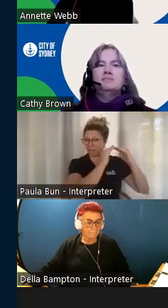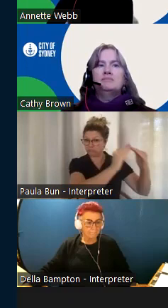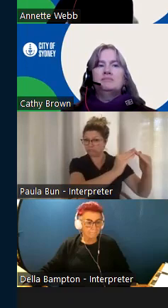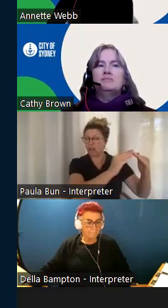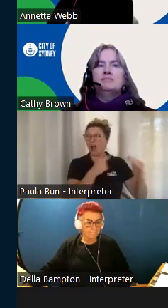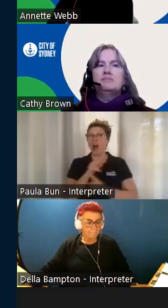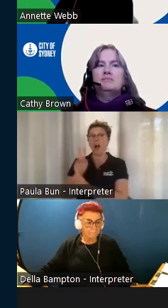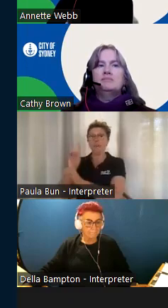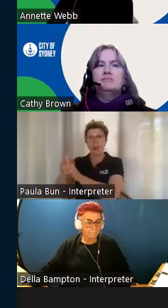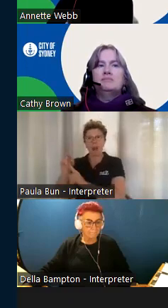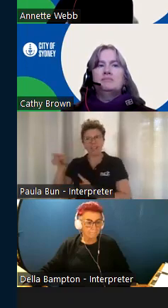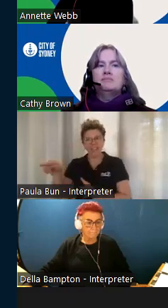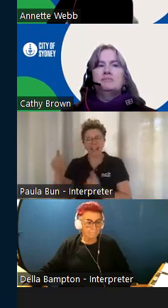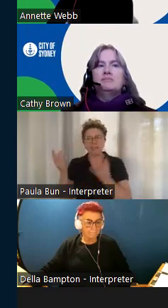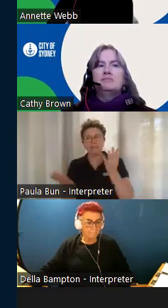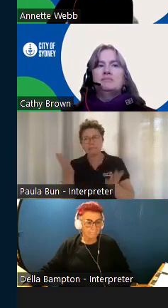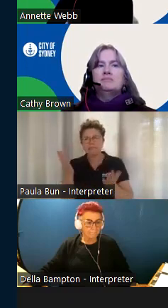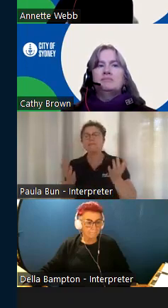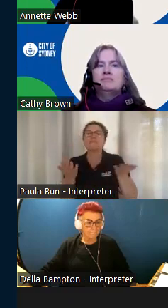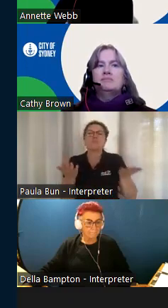question without understanding what,